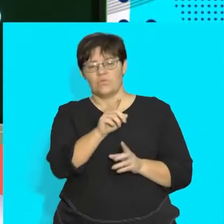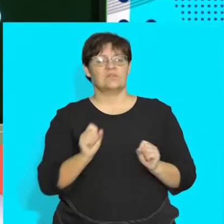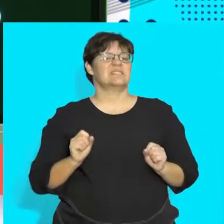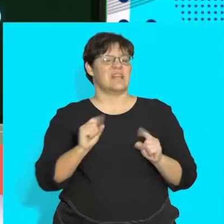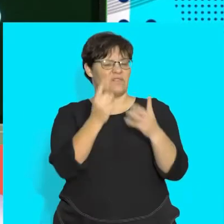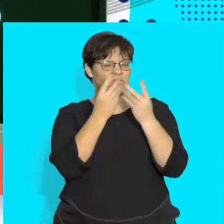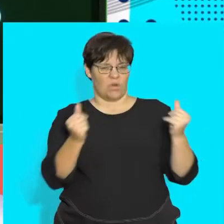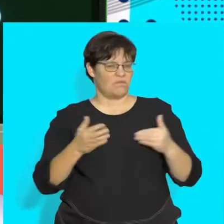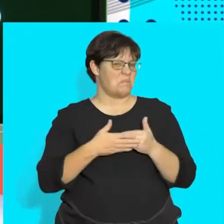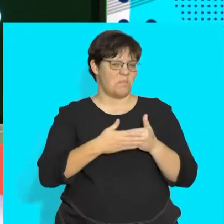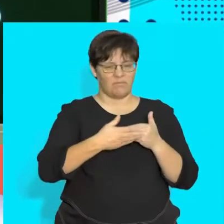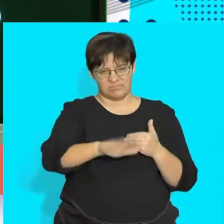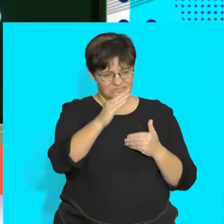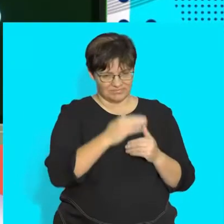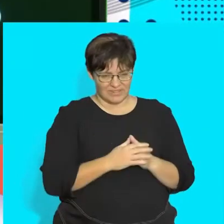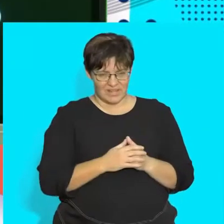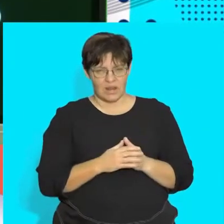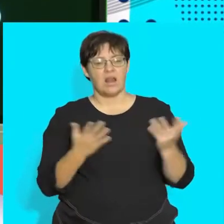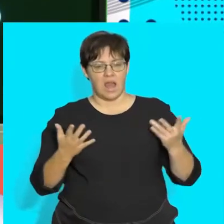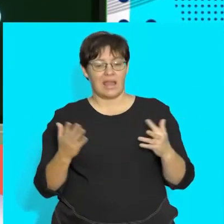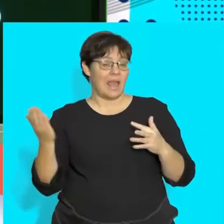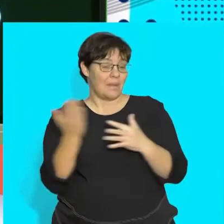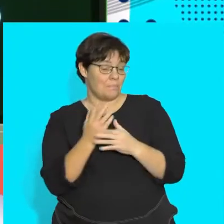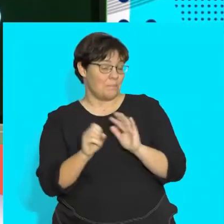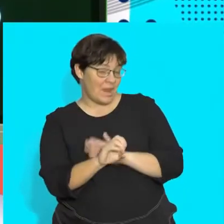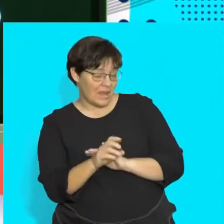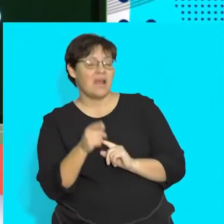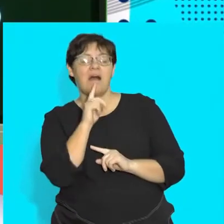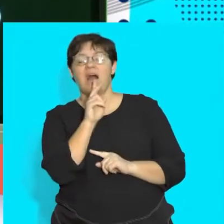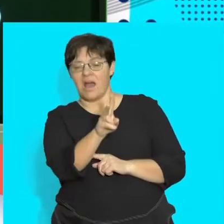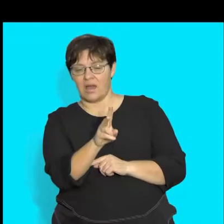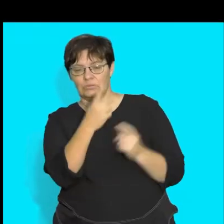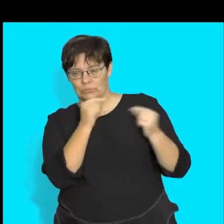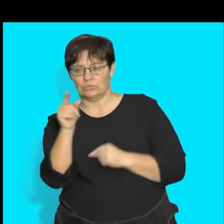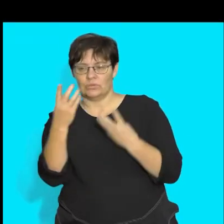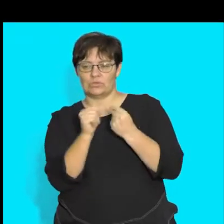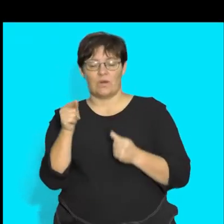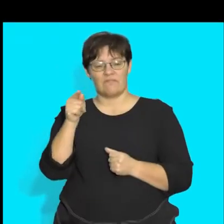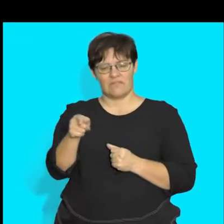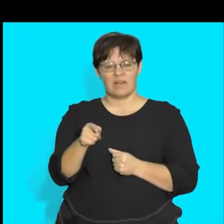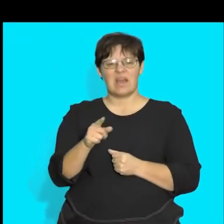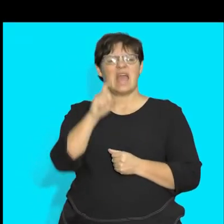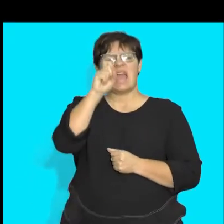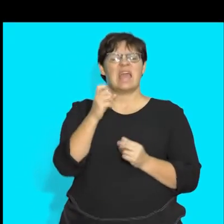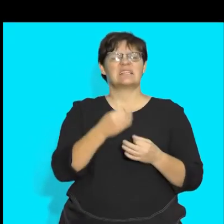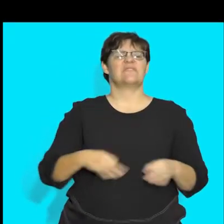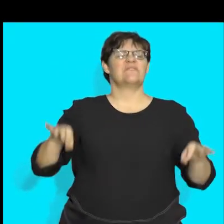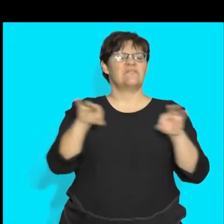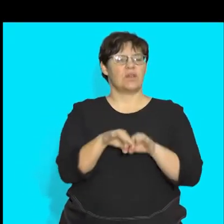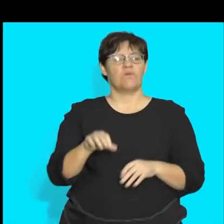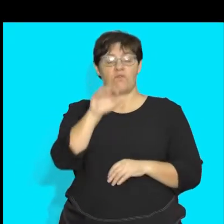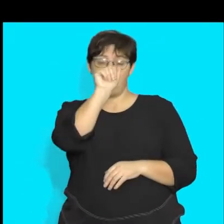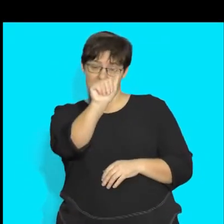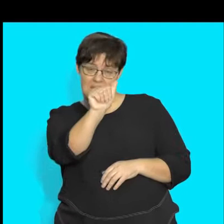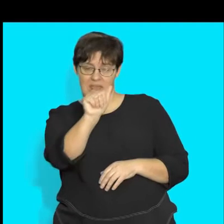solve it on your own at home now in the ad break that's to come. I want you guys to solve for me what are the x values for